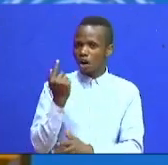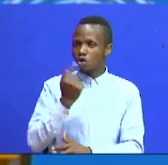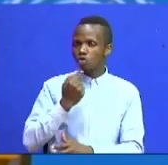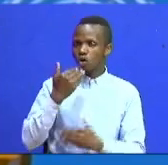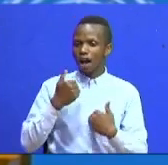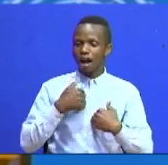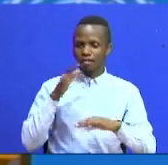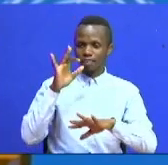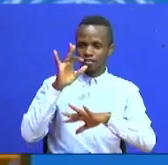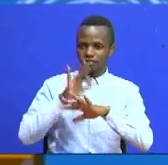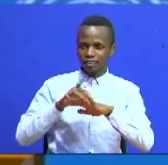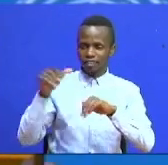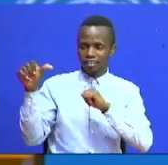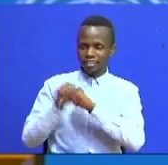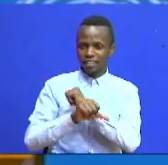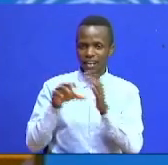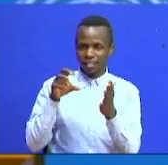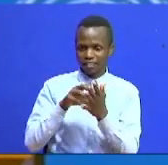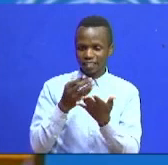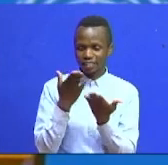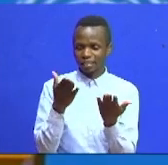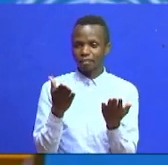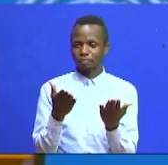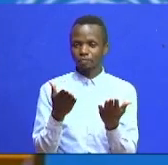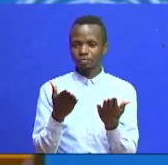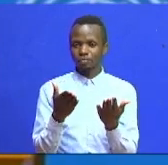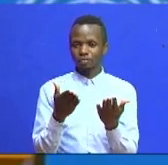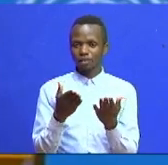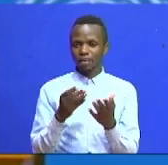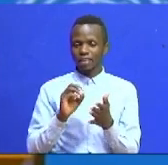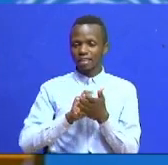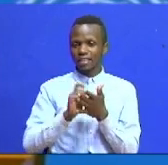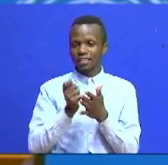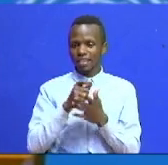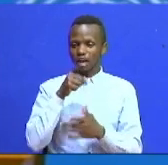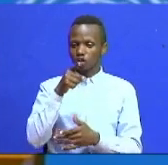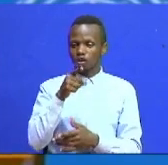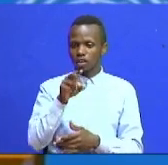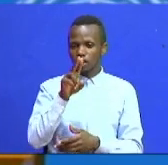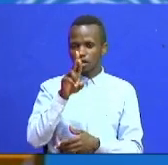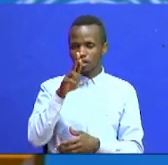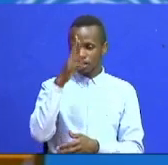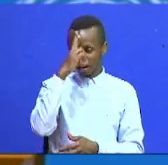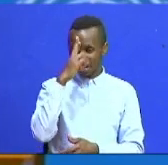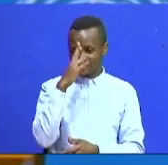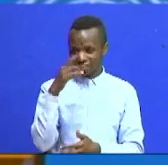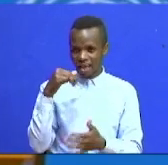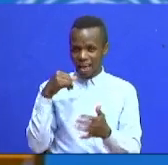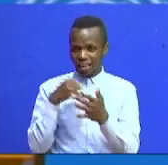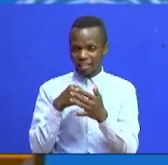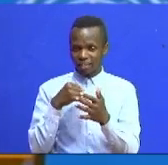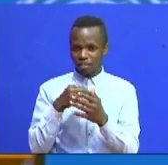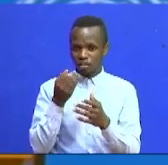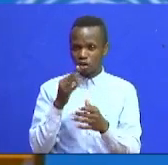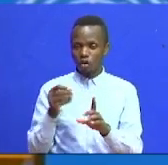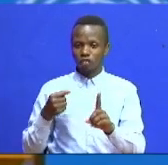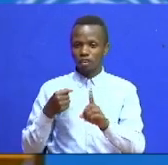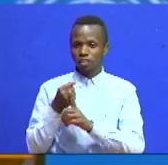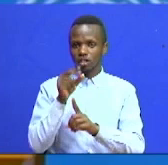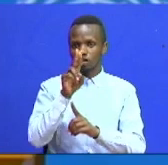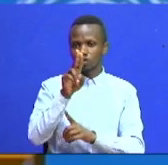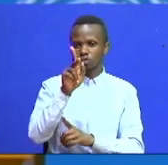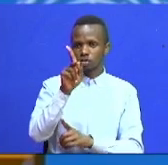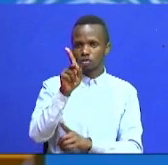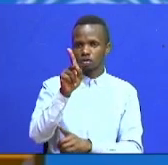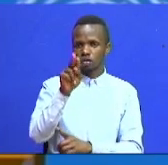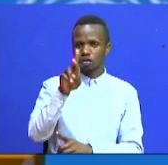dire situation. As you will recall, the Secretary General also condemned Russia's intensification of attacks on Ukrainian ports,